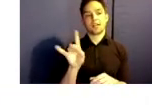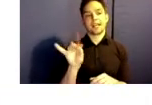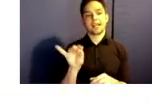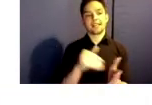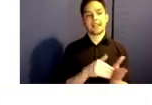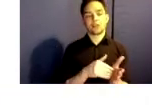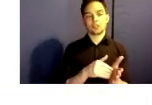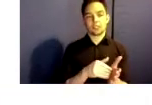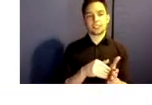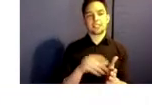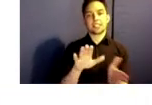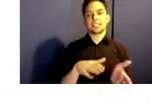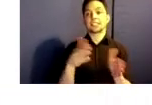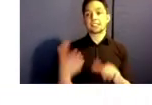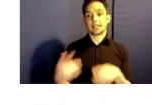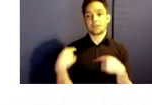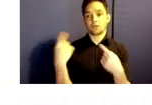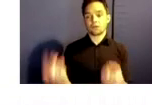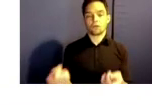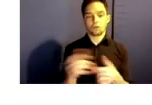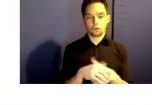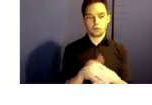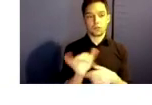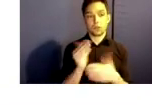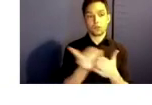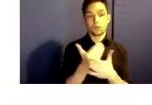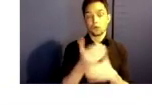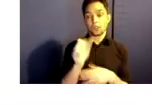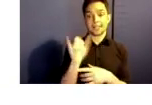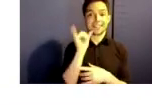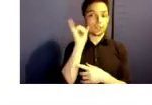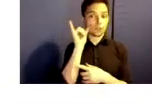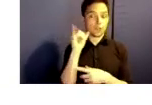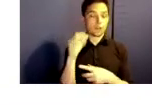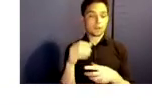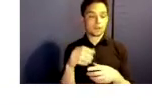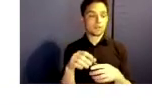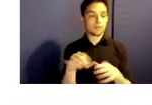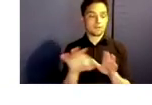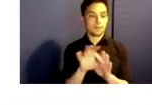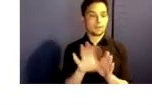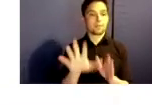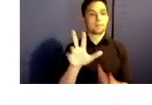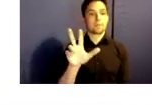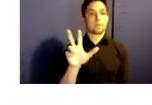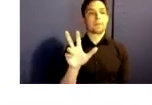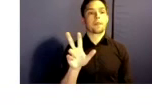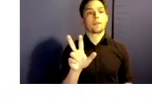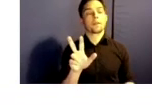2,480,000 deaths. And the new cases yesterday reached around